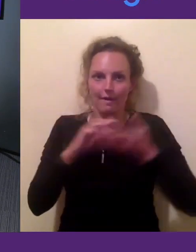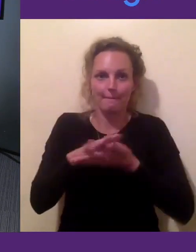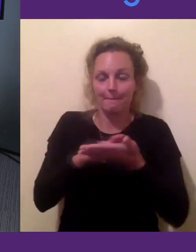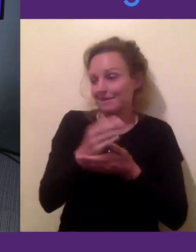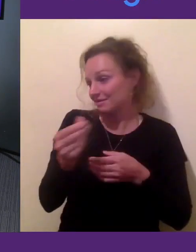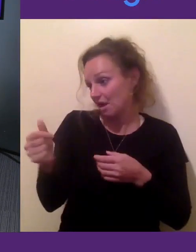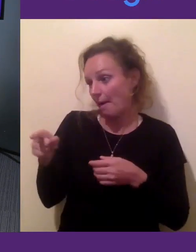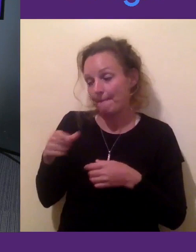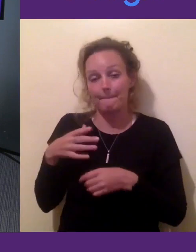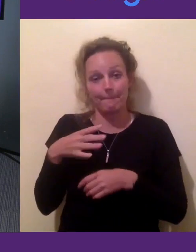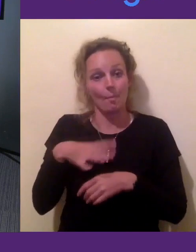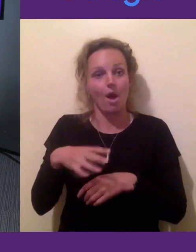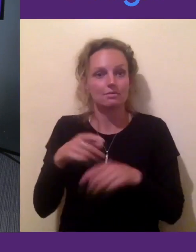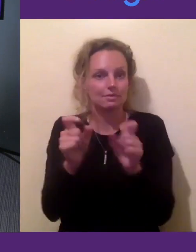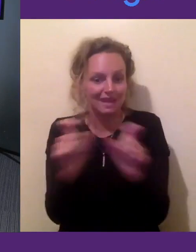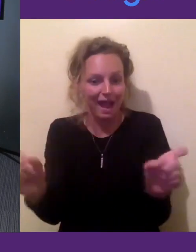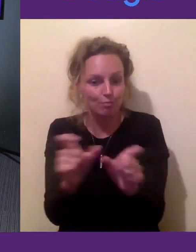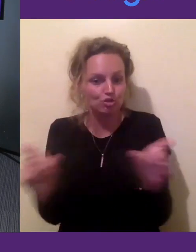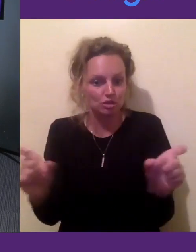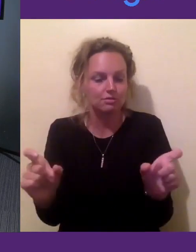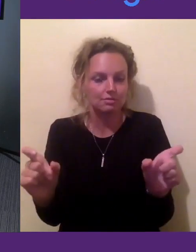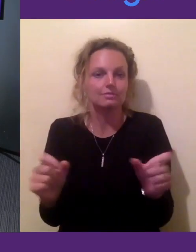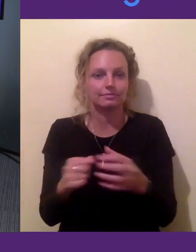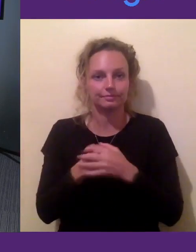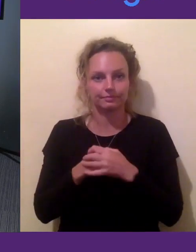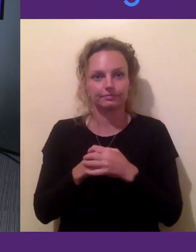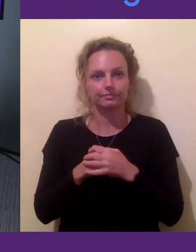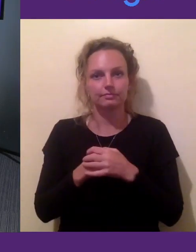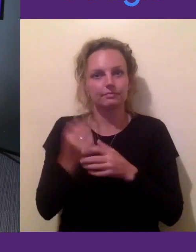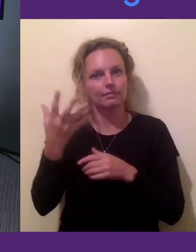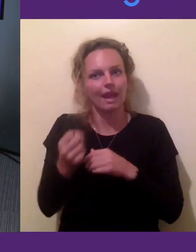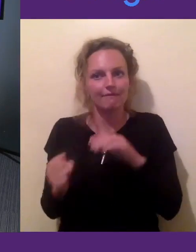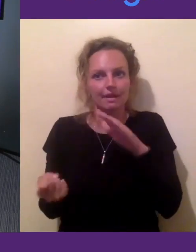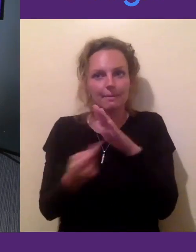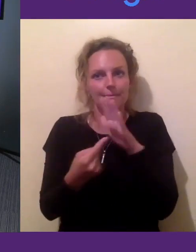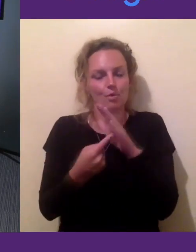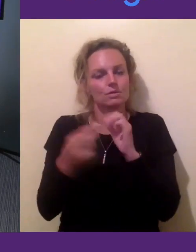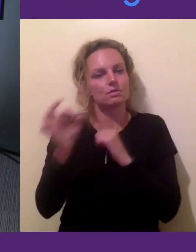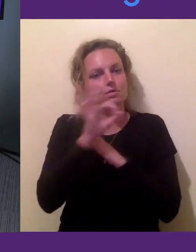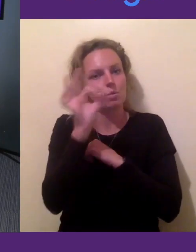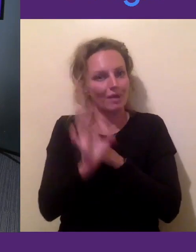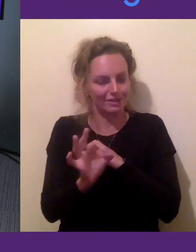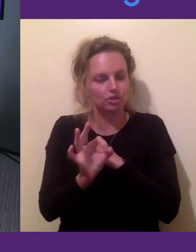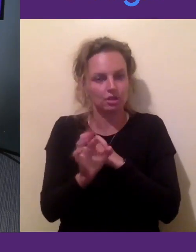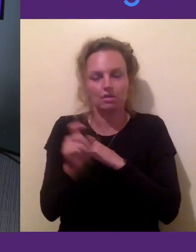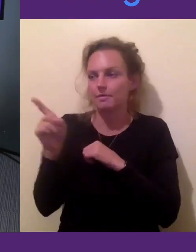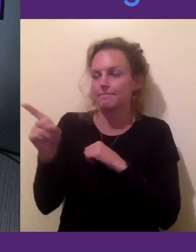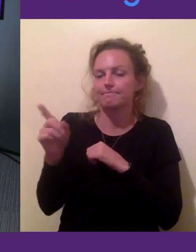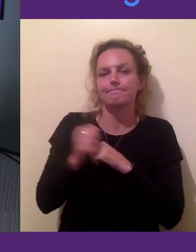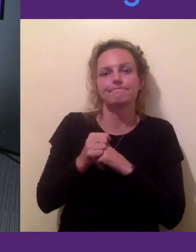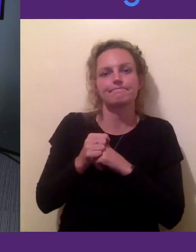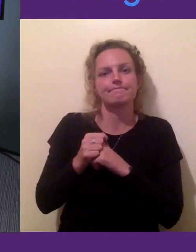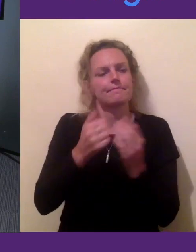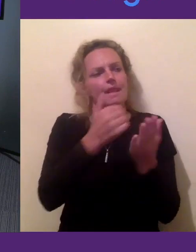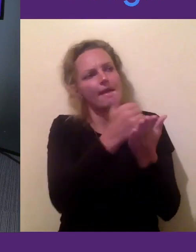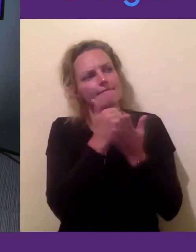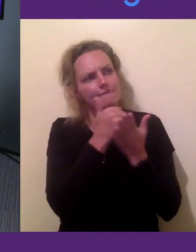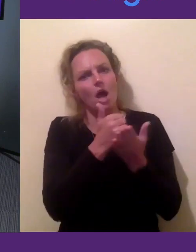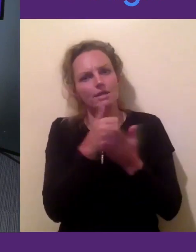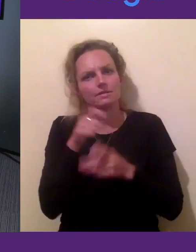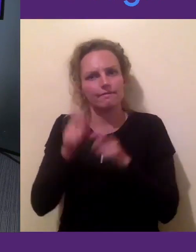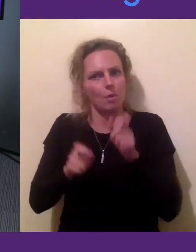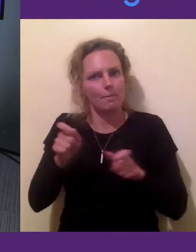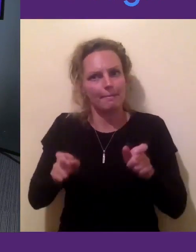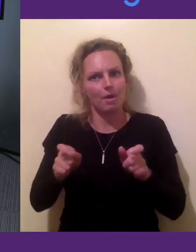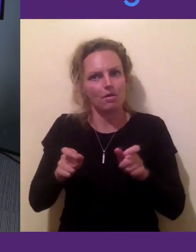We have a very important question here from Leslie, who says, any advice for those not in leadership positions to get buy-in